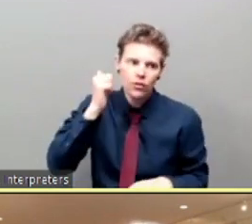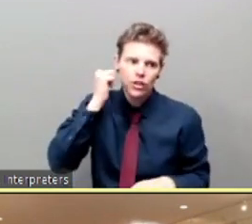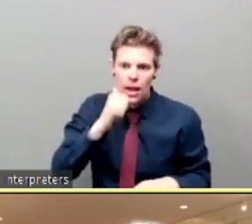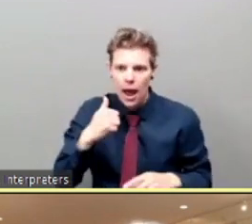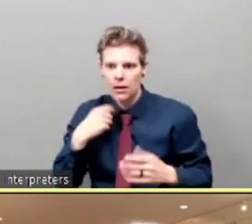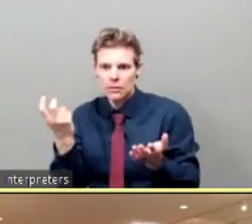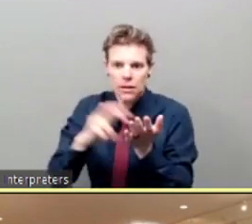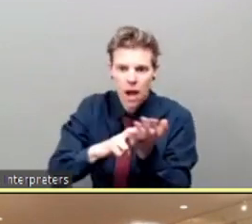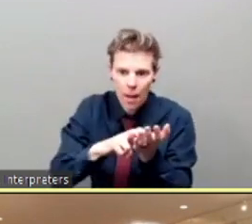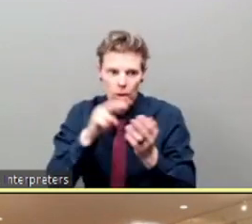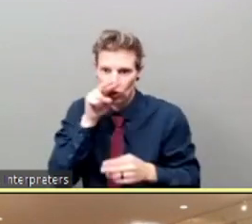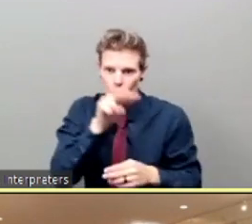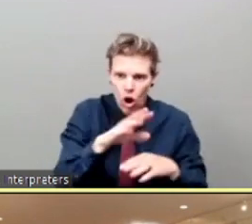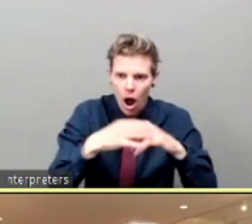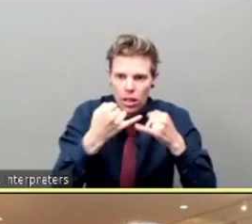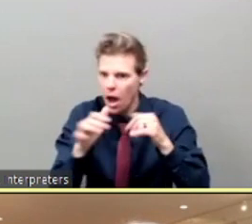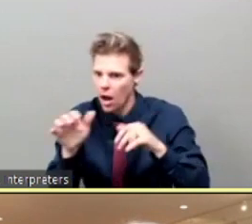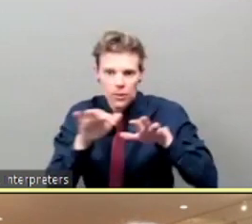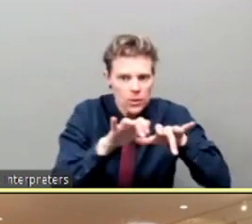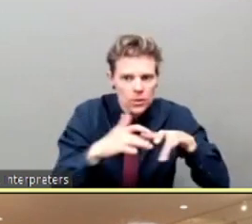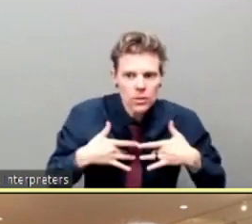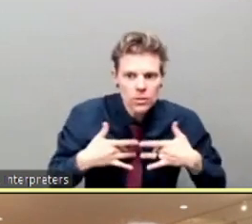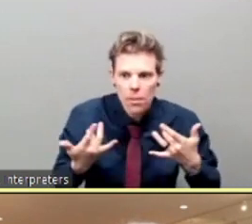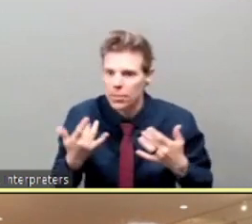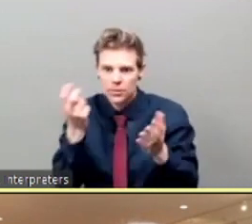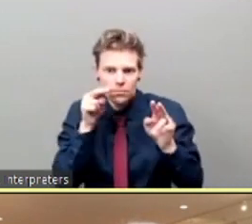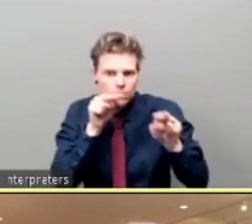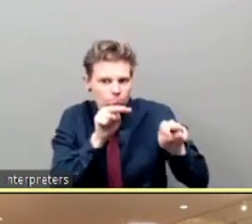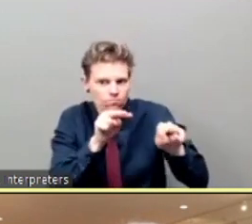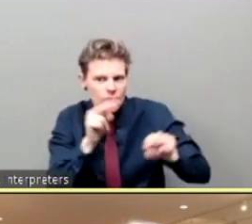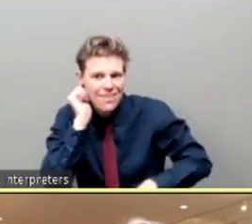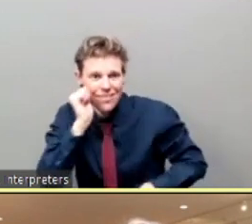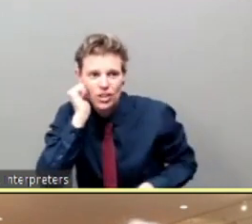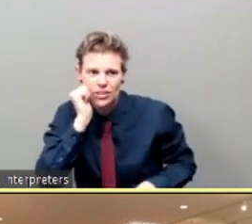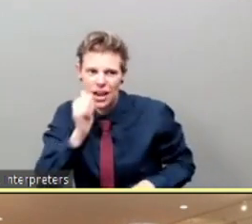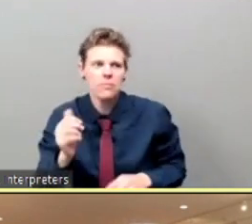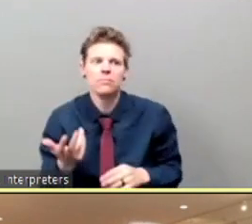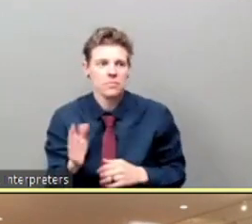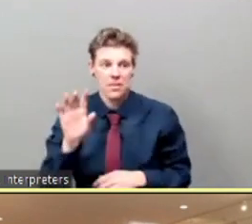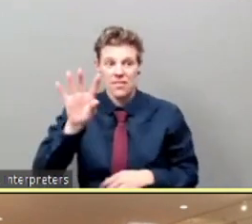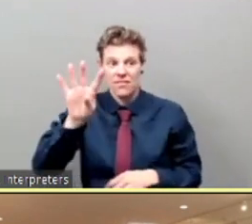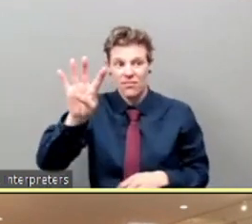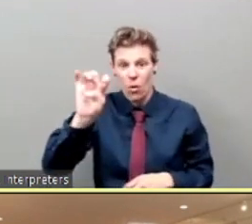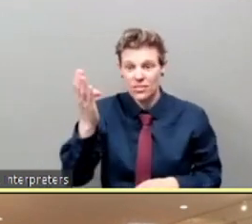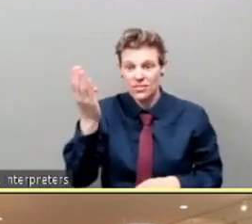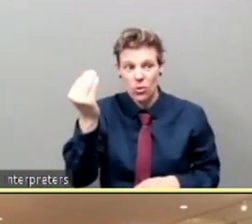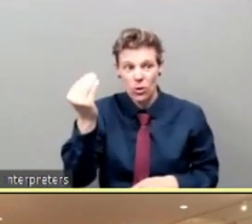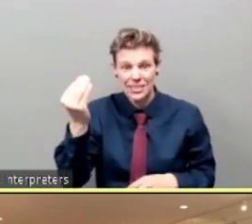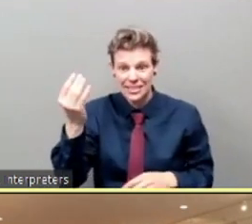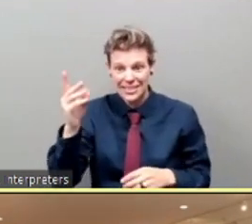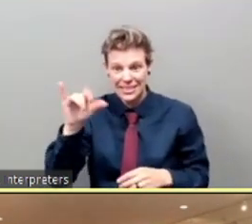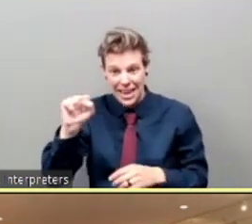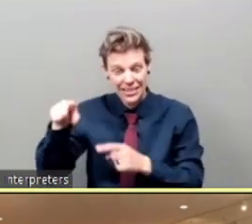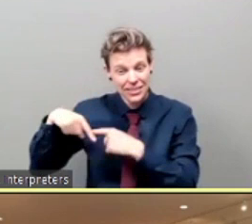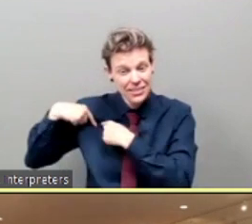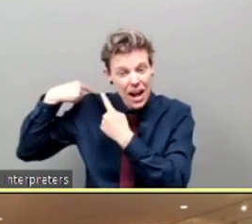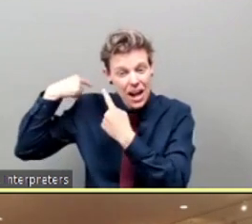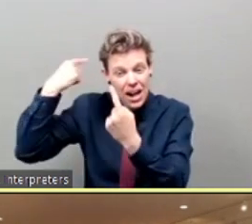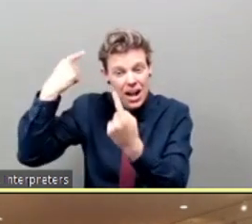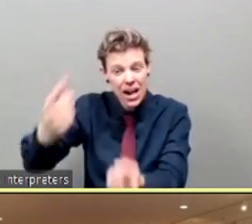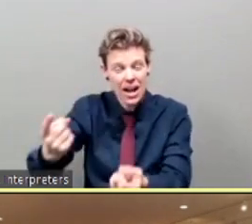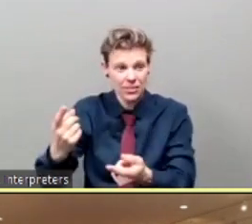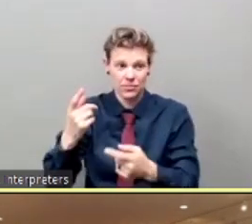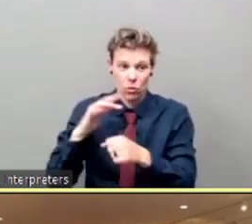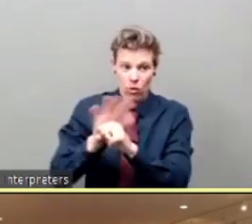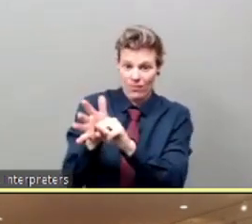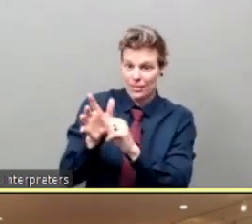day. We're 414 days into this. And I can't tell you how excited I am and have been